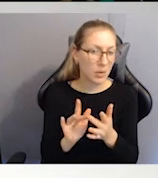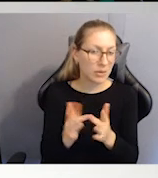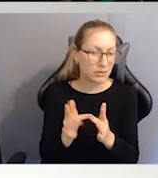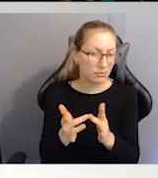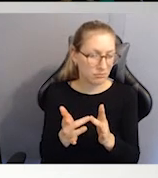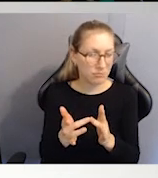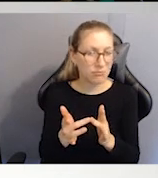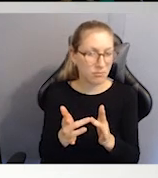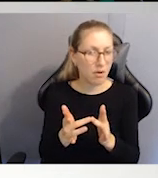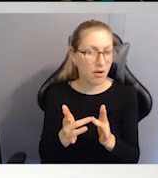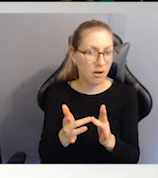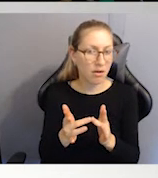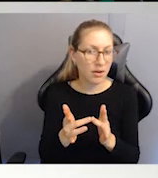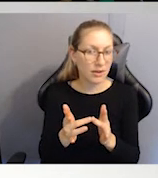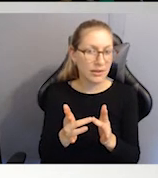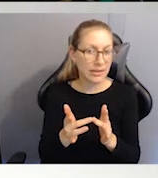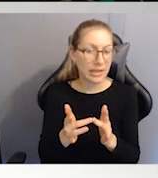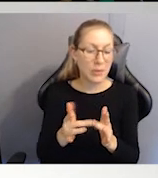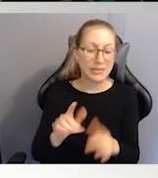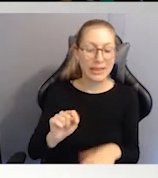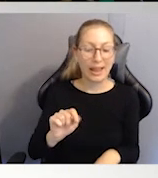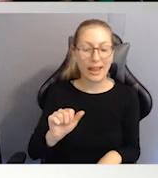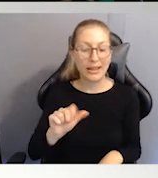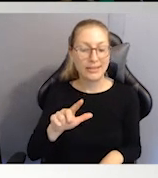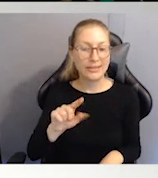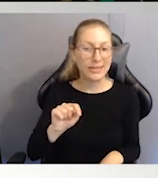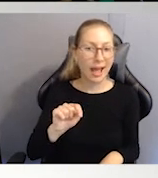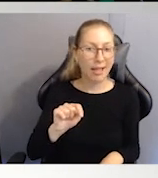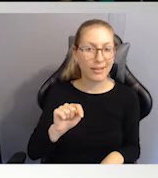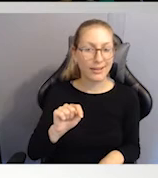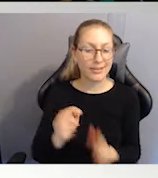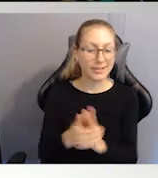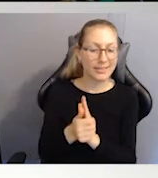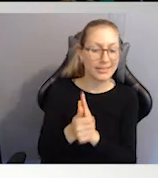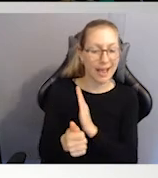meaning online talent show.